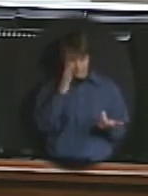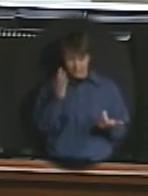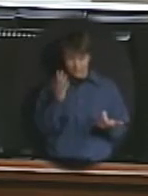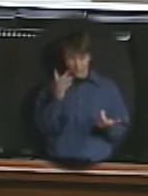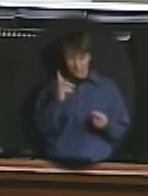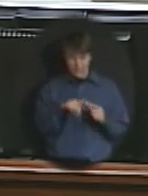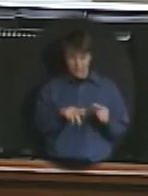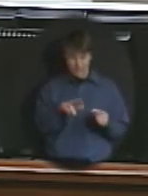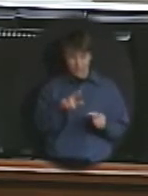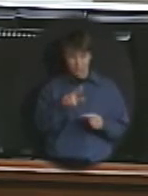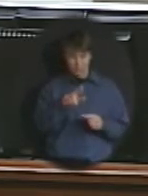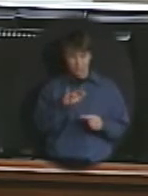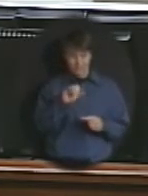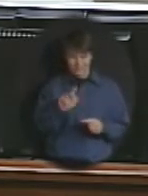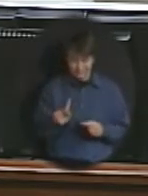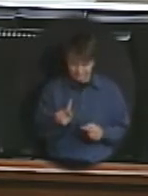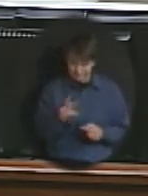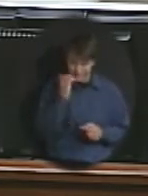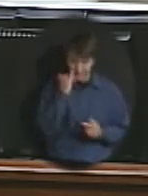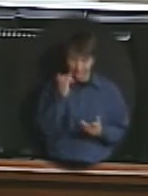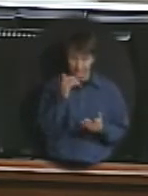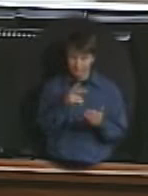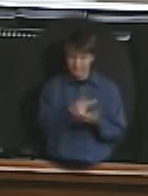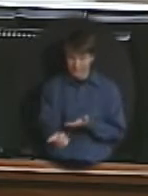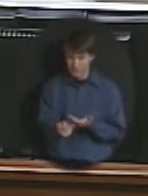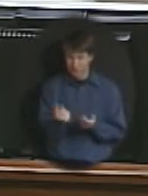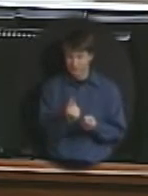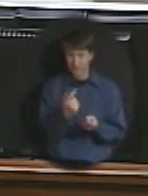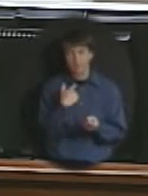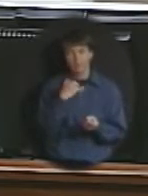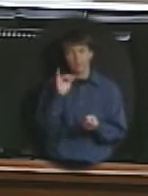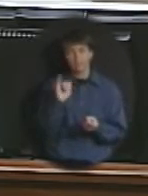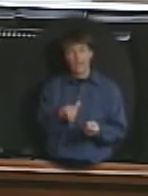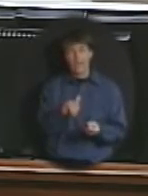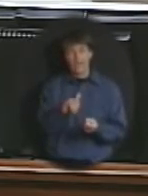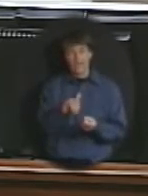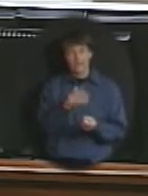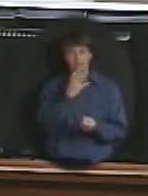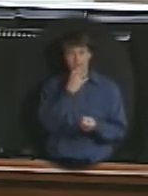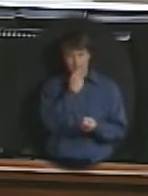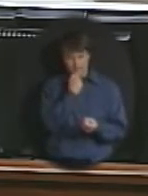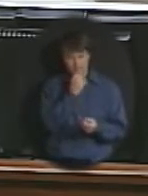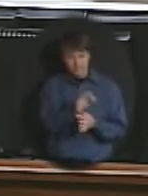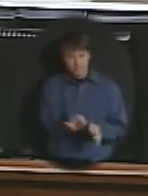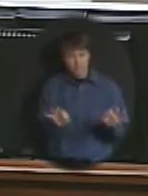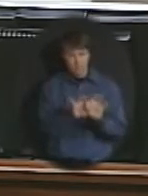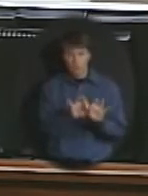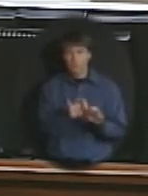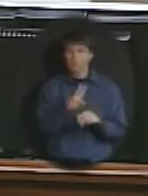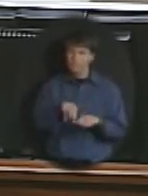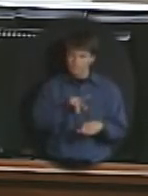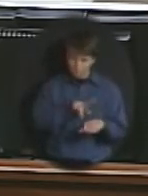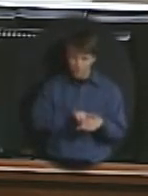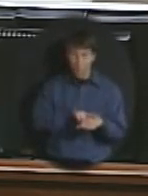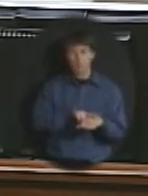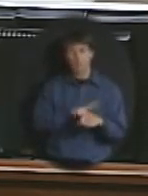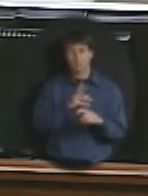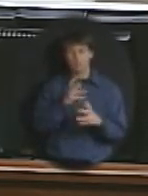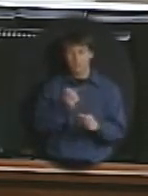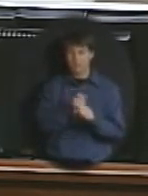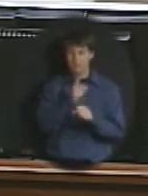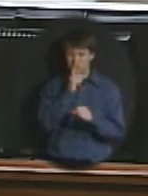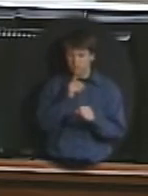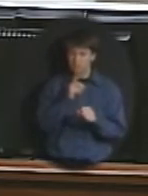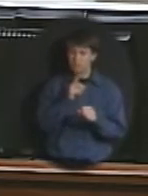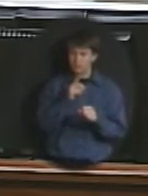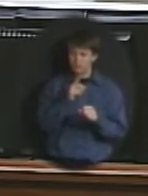risks to have things down for very long. If it's that kind of software or hardware, then of course we want to